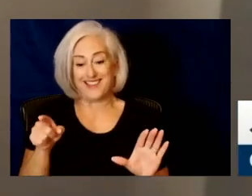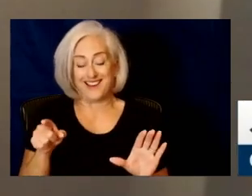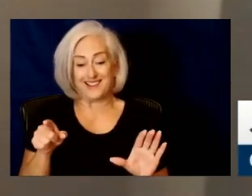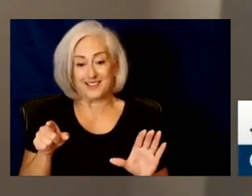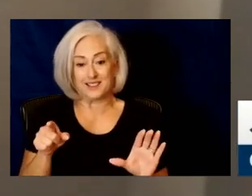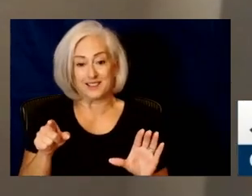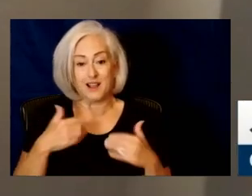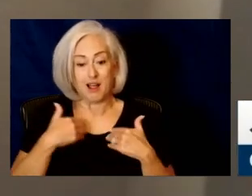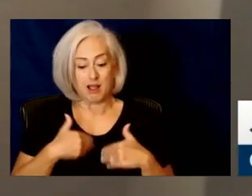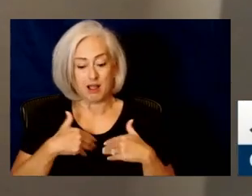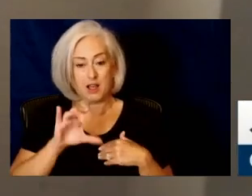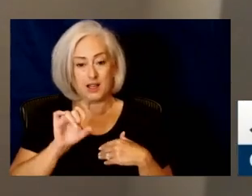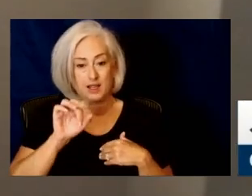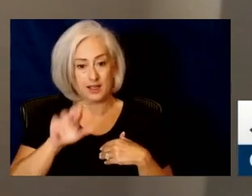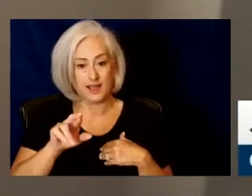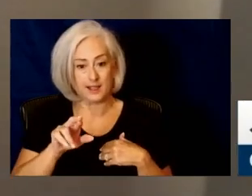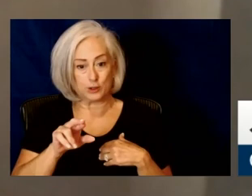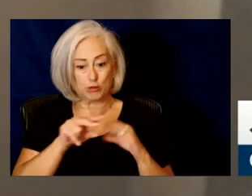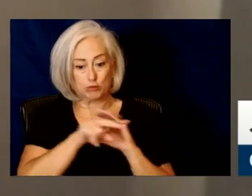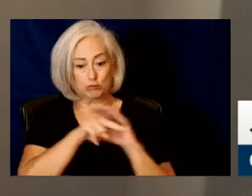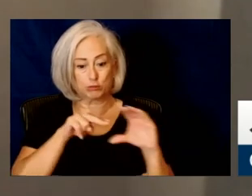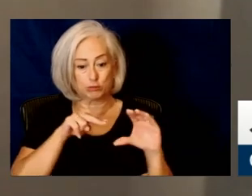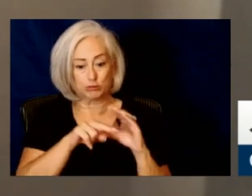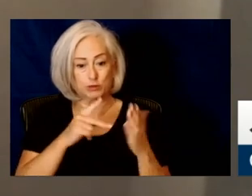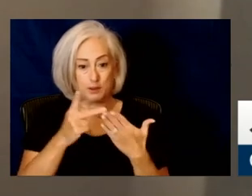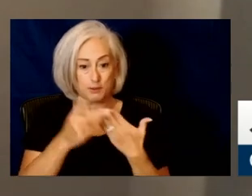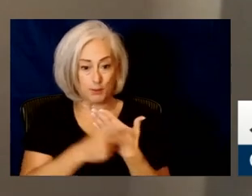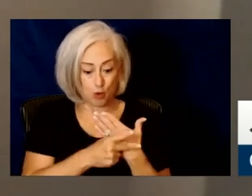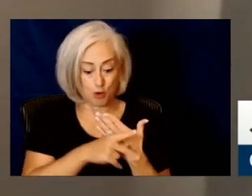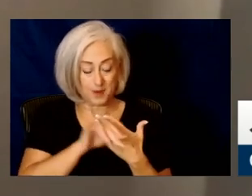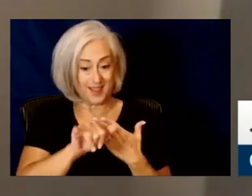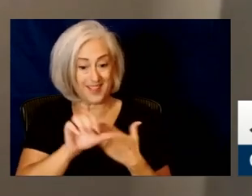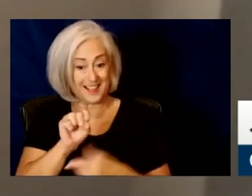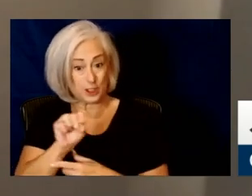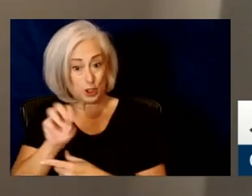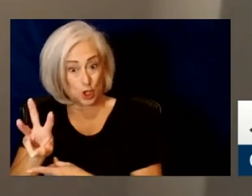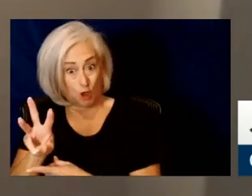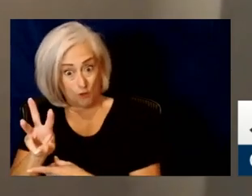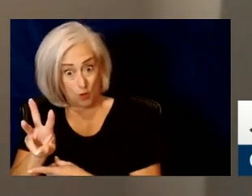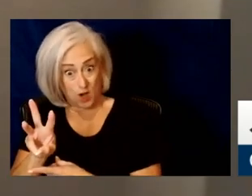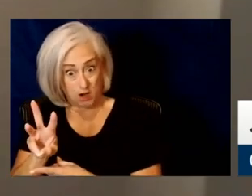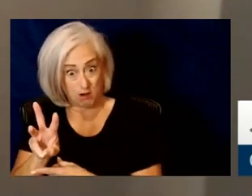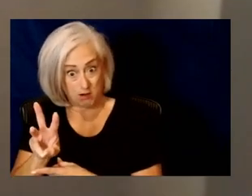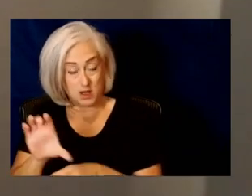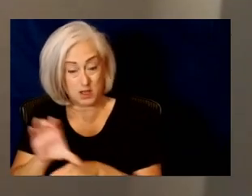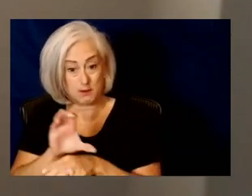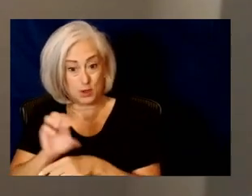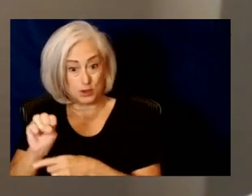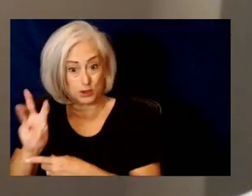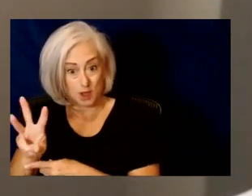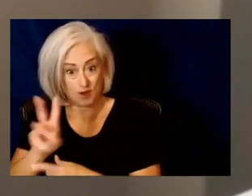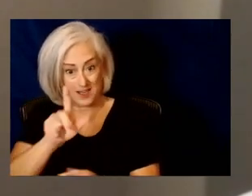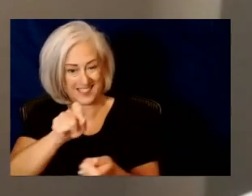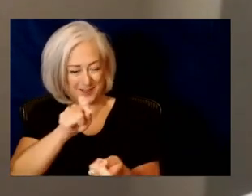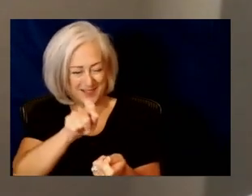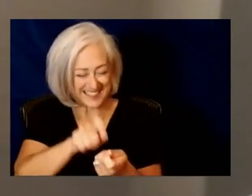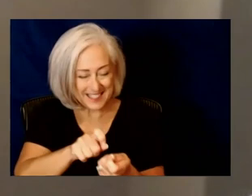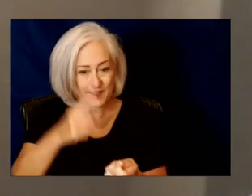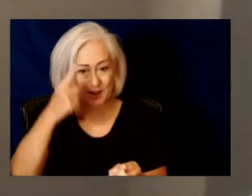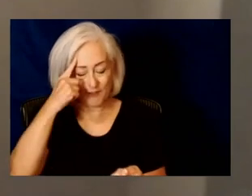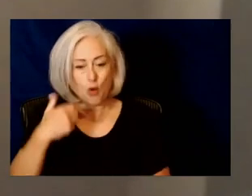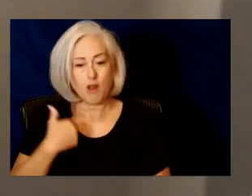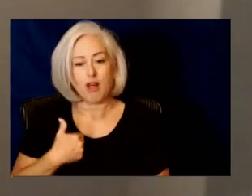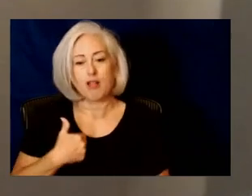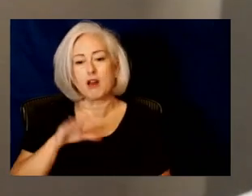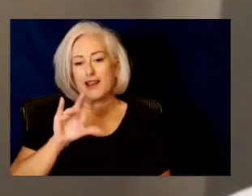the technology, the software for the CT is very specific for detection of lung cancer. Often when you'll